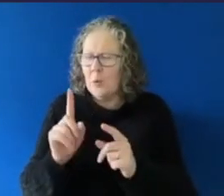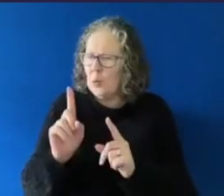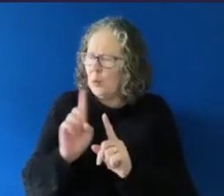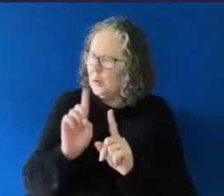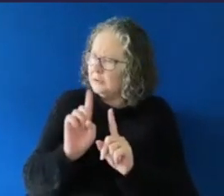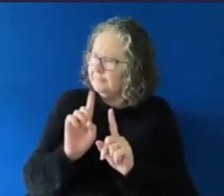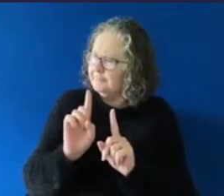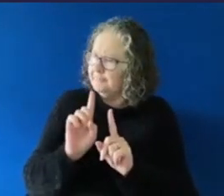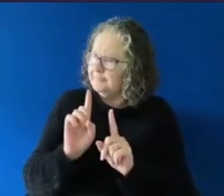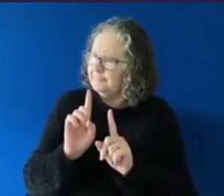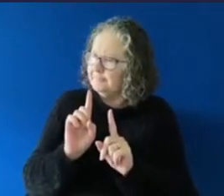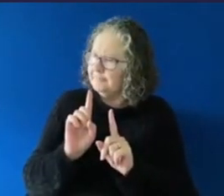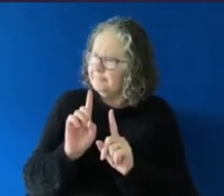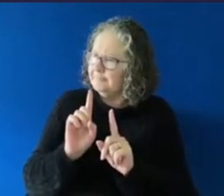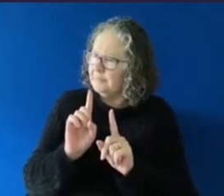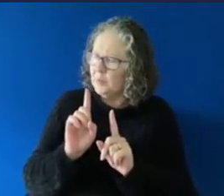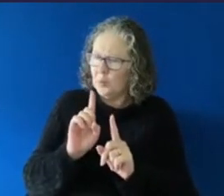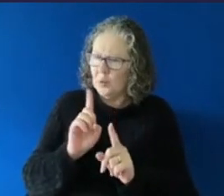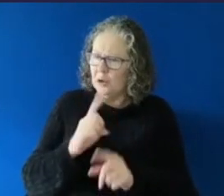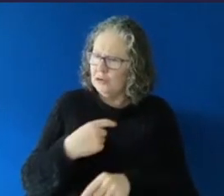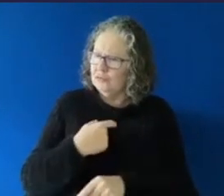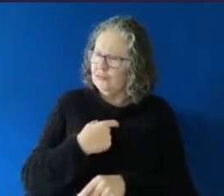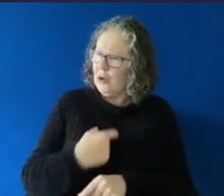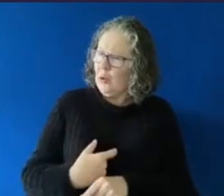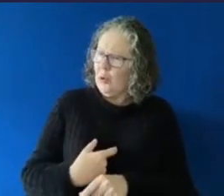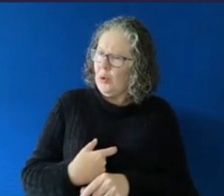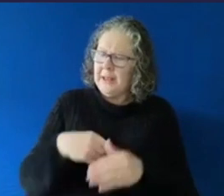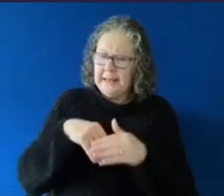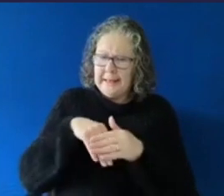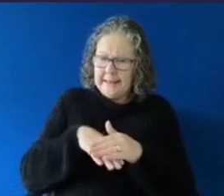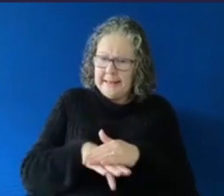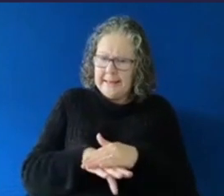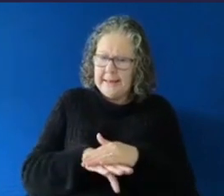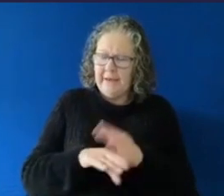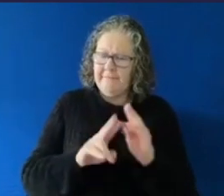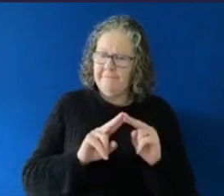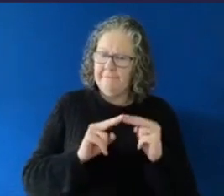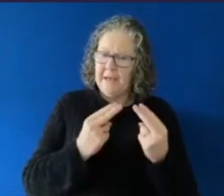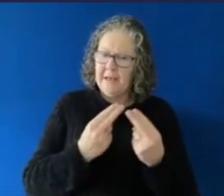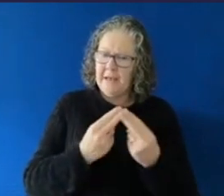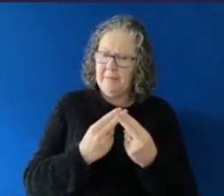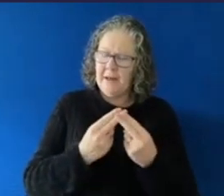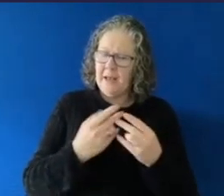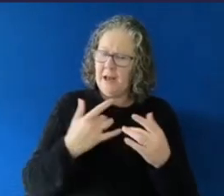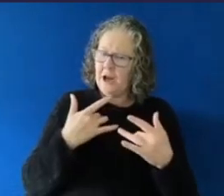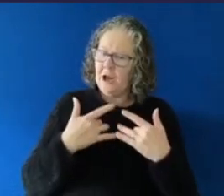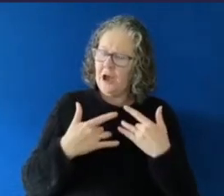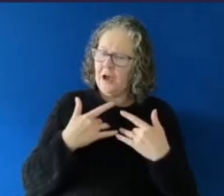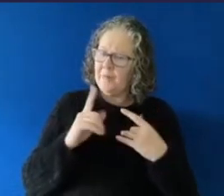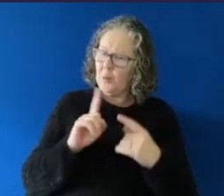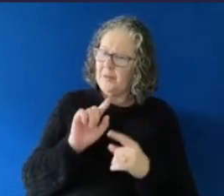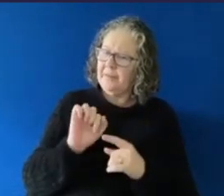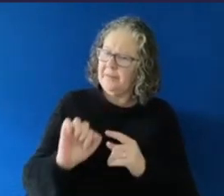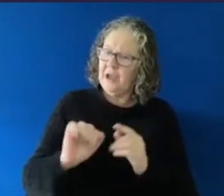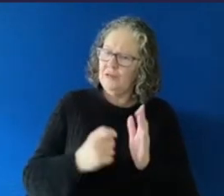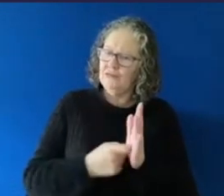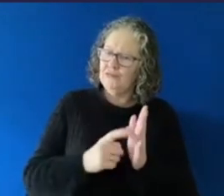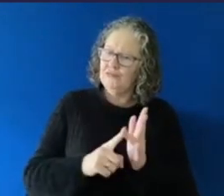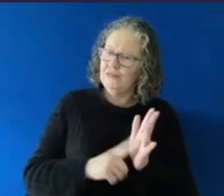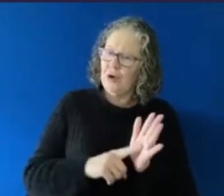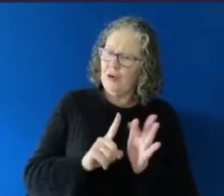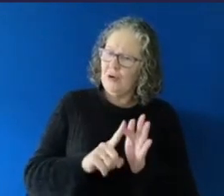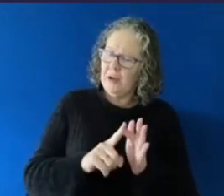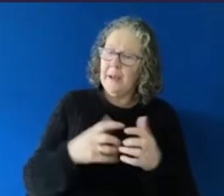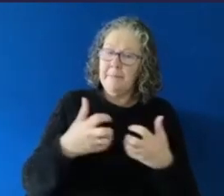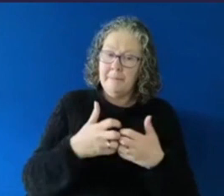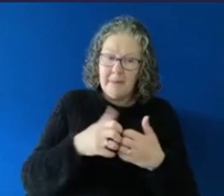be a role that young adults would have in family life. And it took a while. Many of the families there agreed that they had